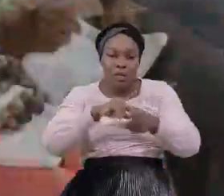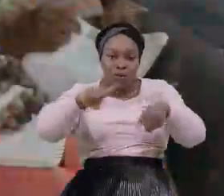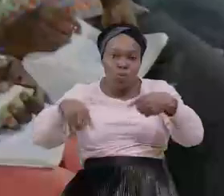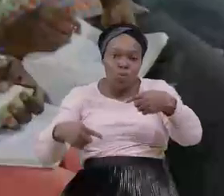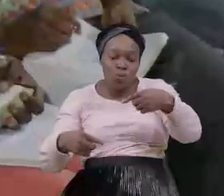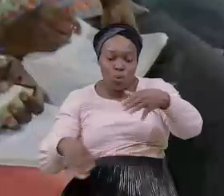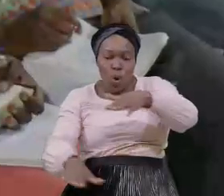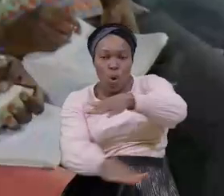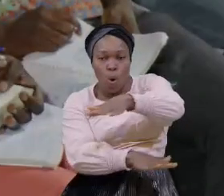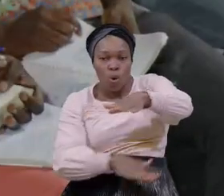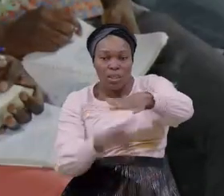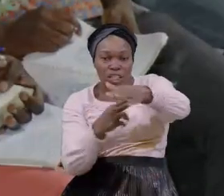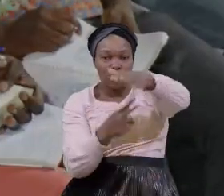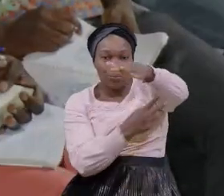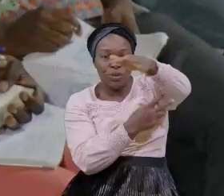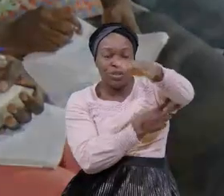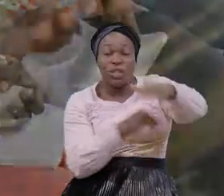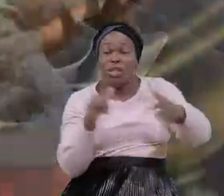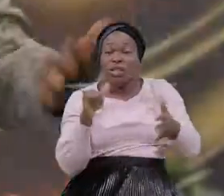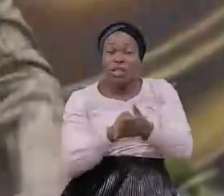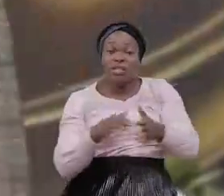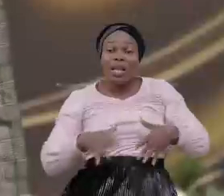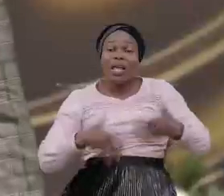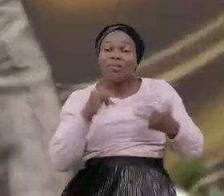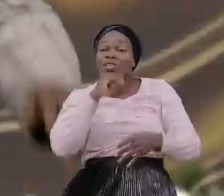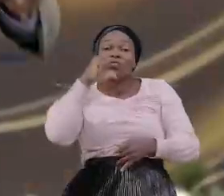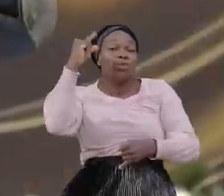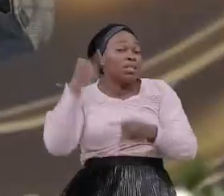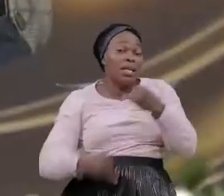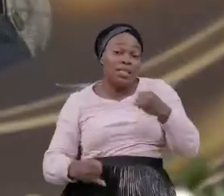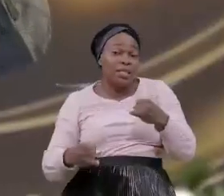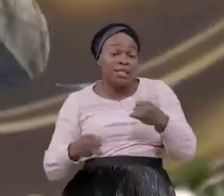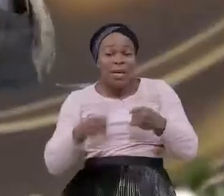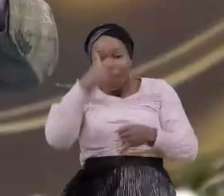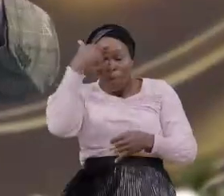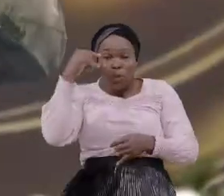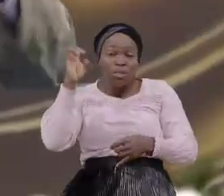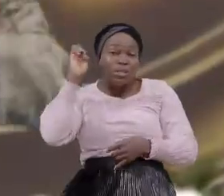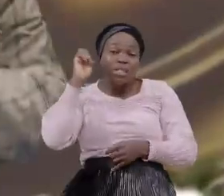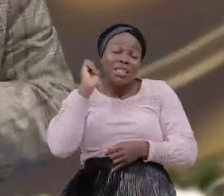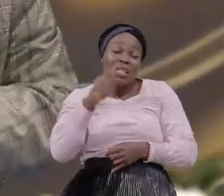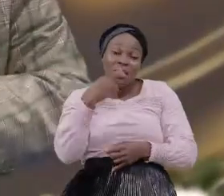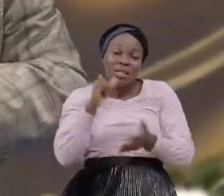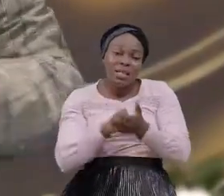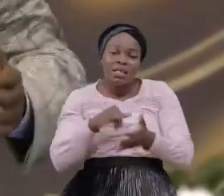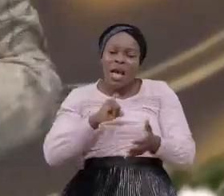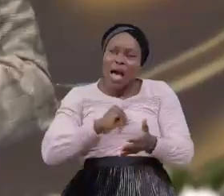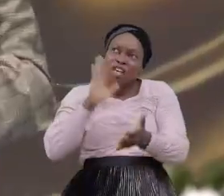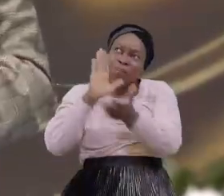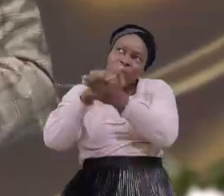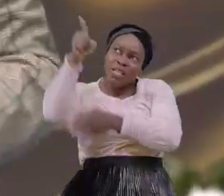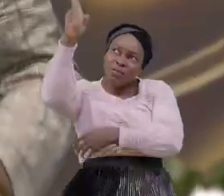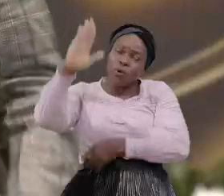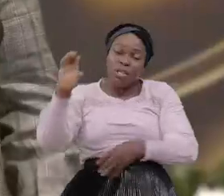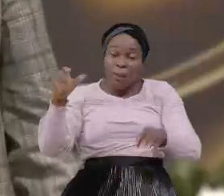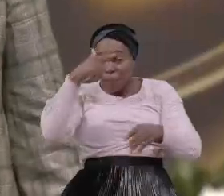so after they said that, he said, I believe God, it shall be even as it was